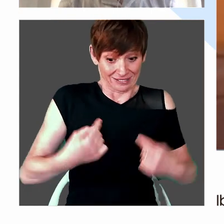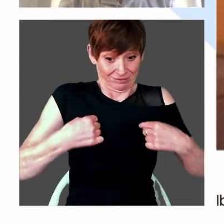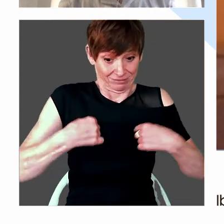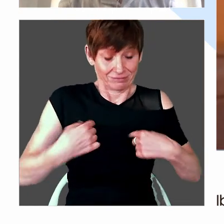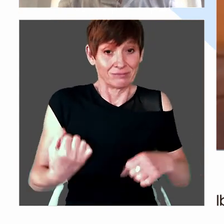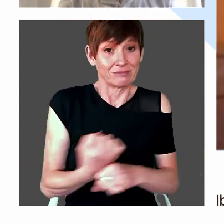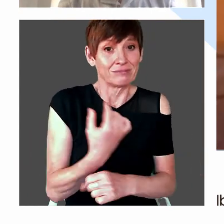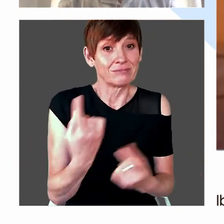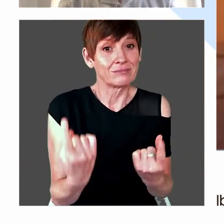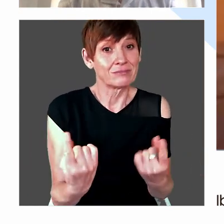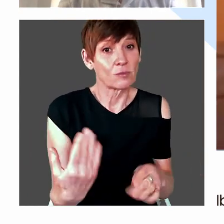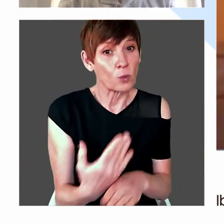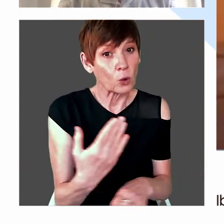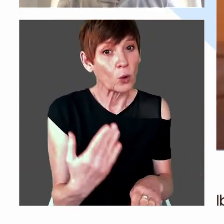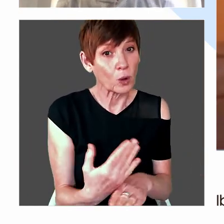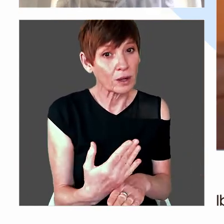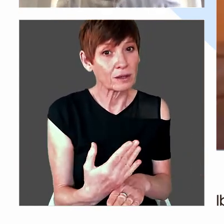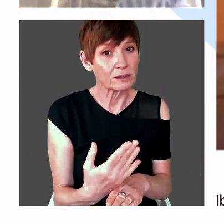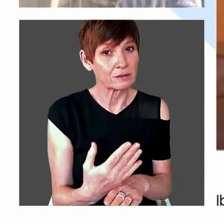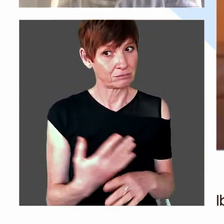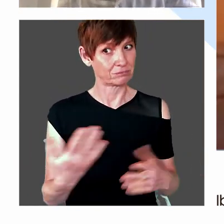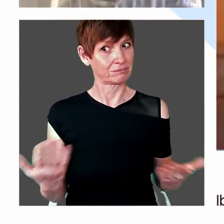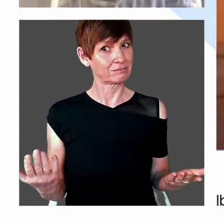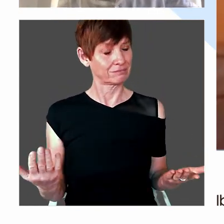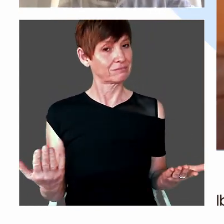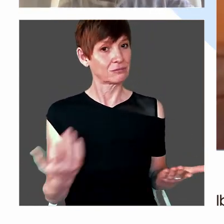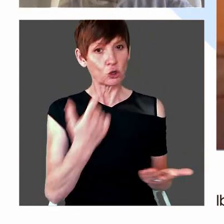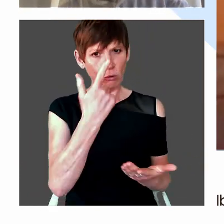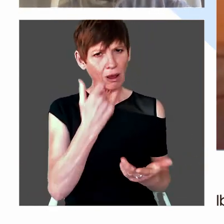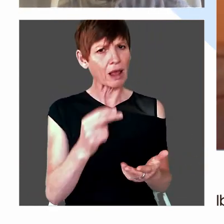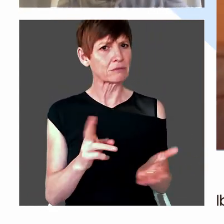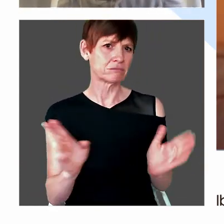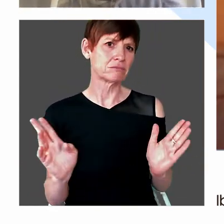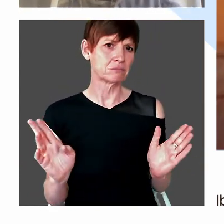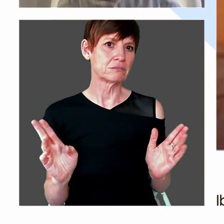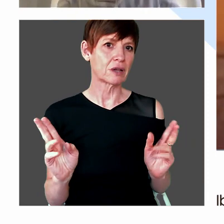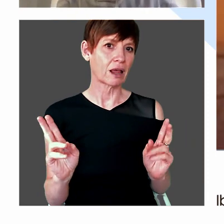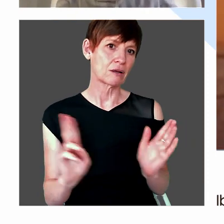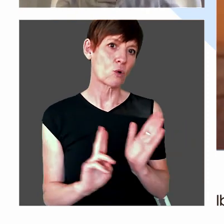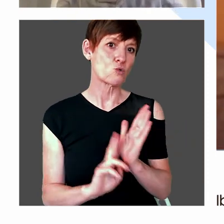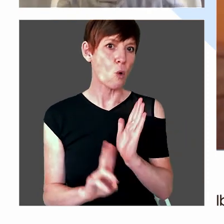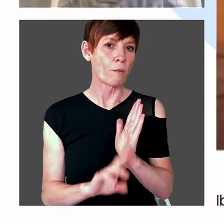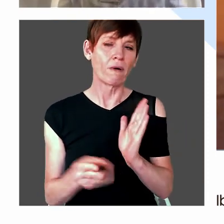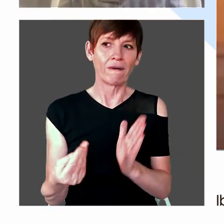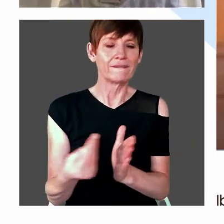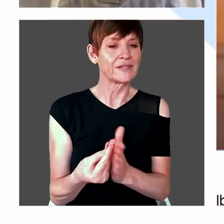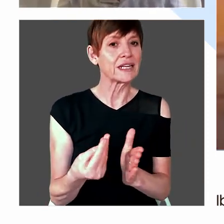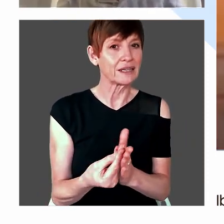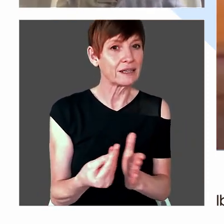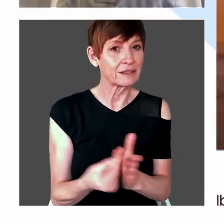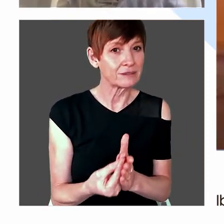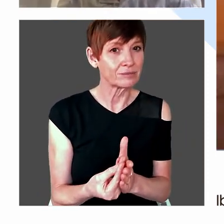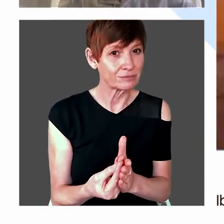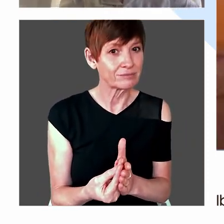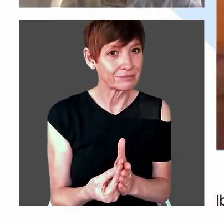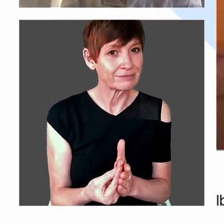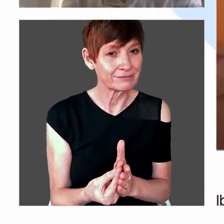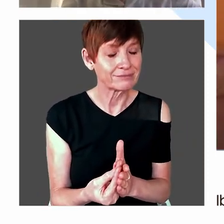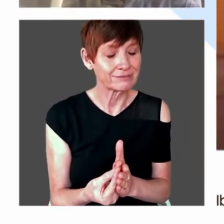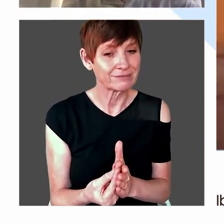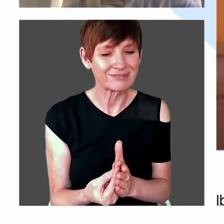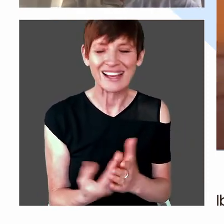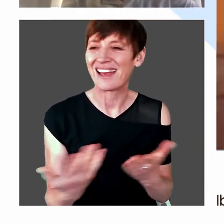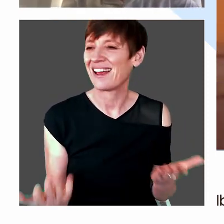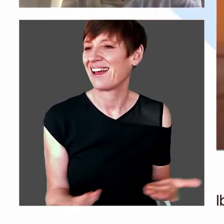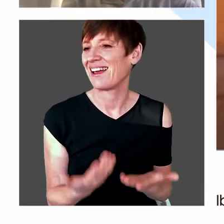them, you're well in your position to do a normal artist fee, which is I don't